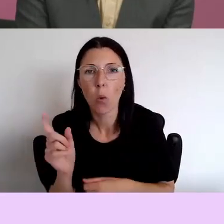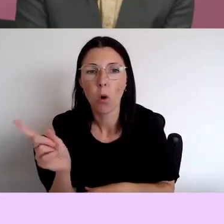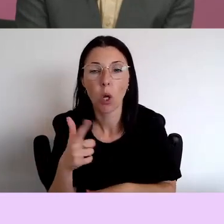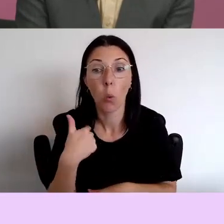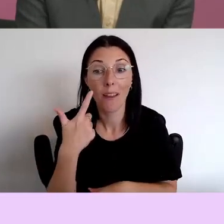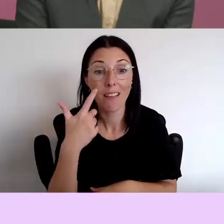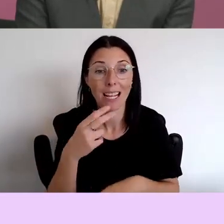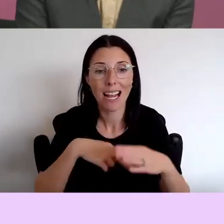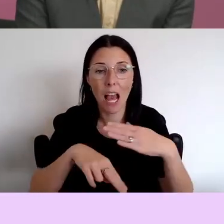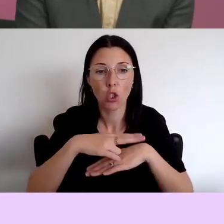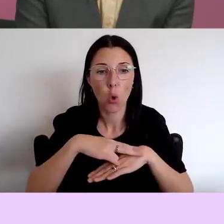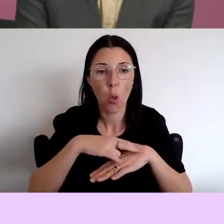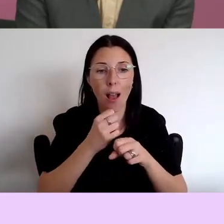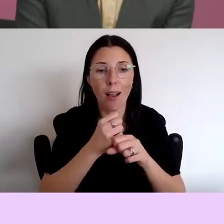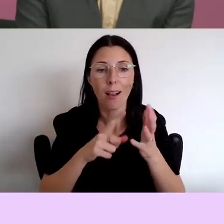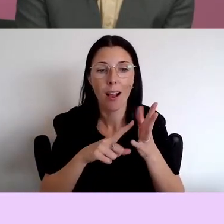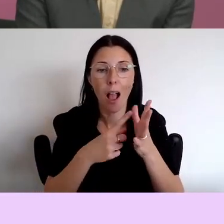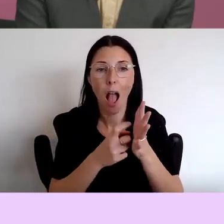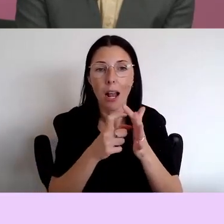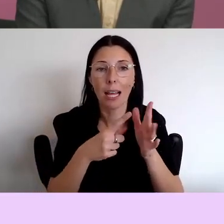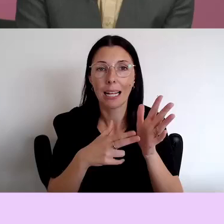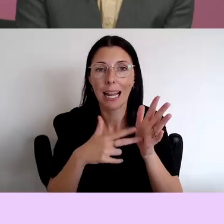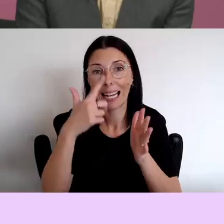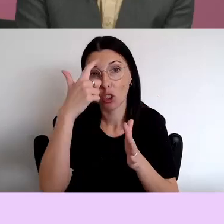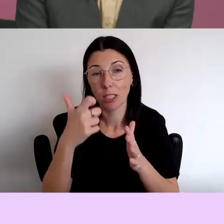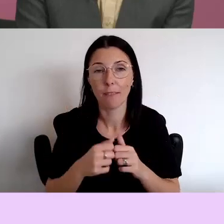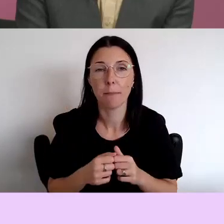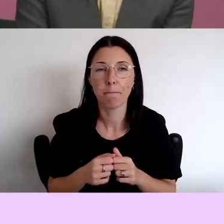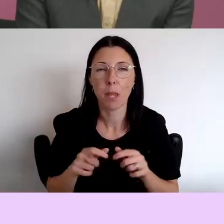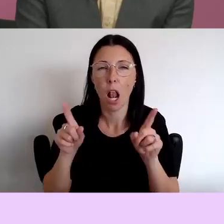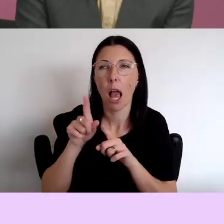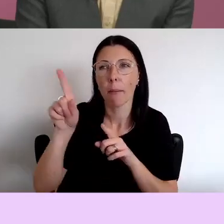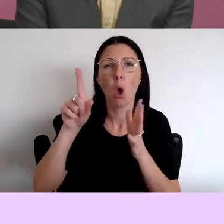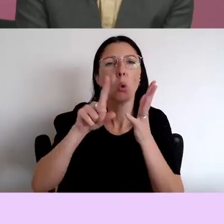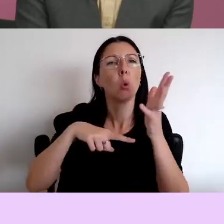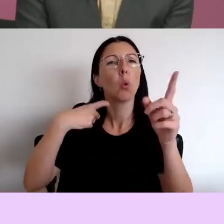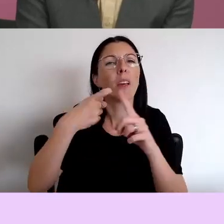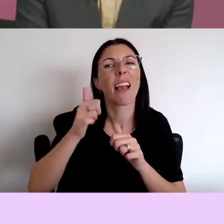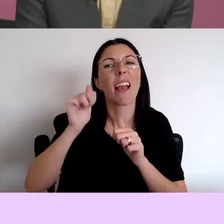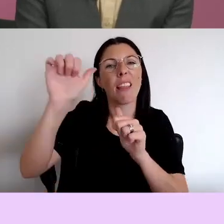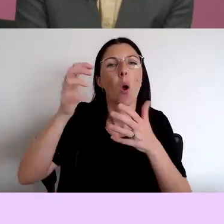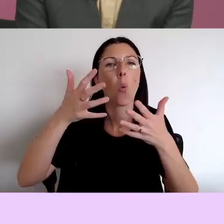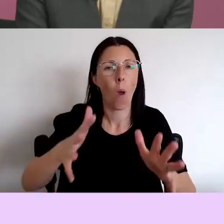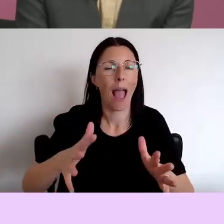Guardian Initiative, which is the UK equivalent to our public interest disclosure scheme in the health sector.